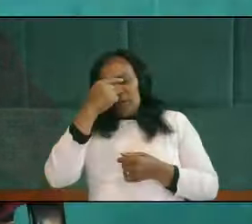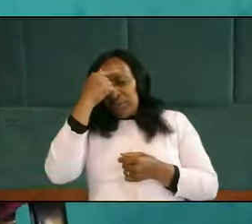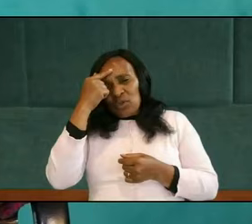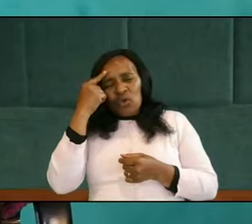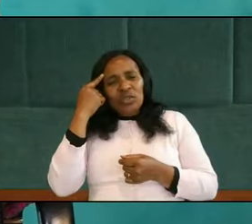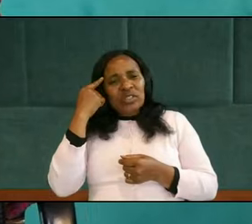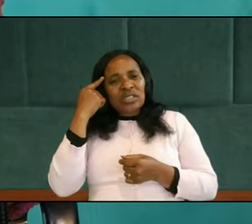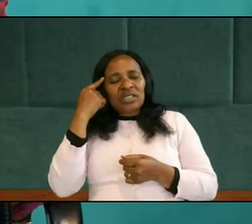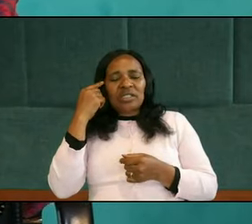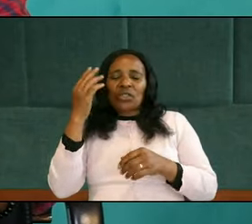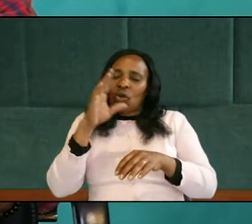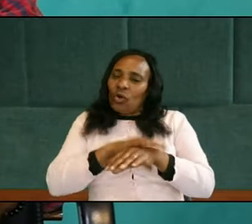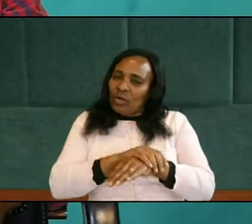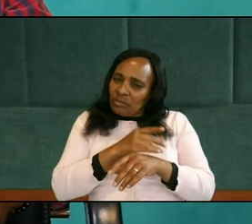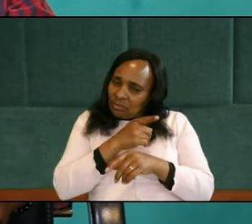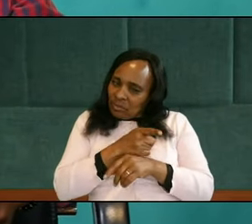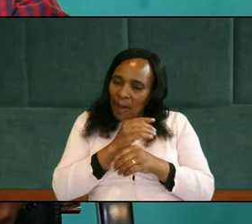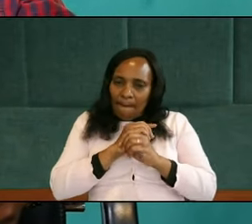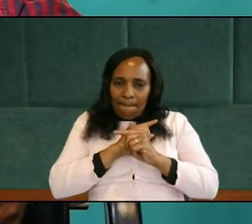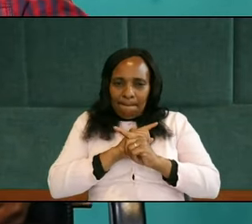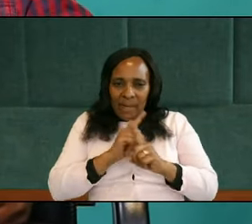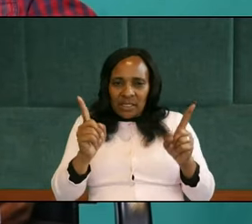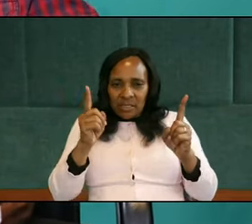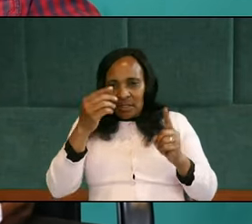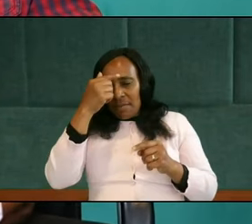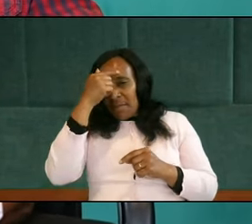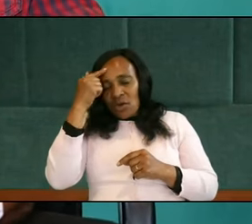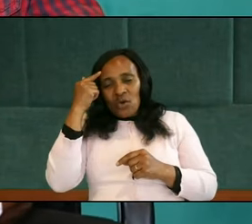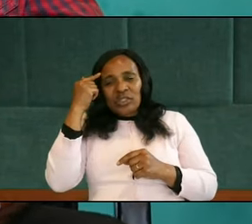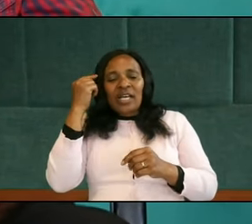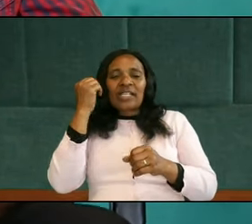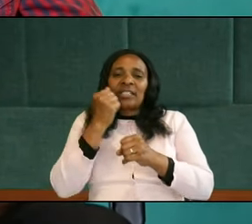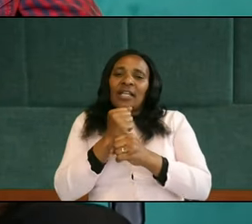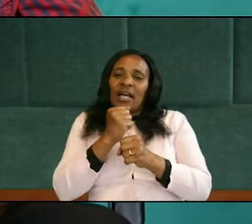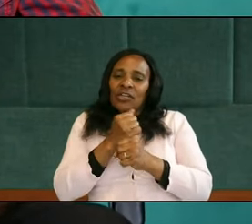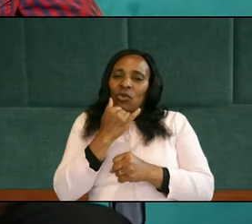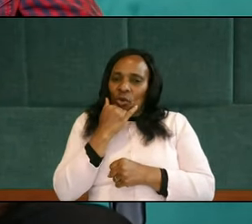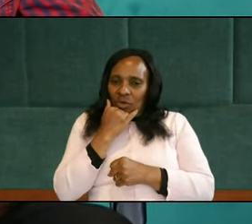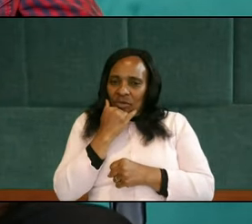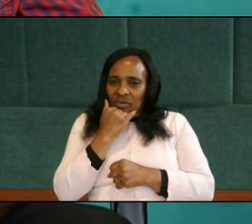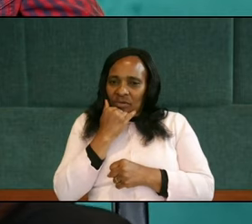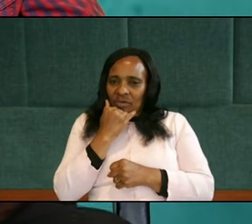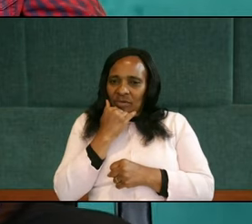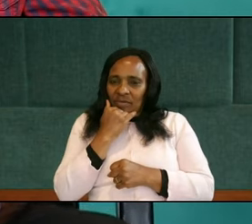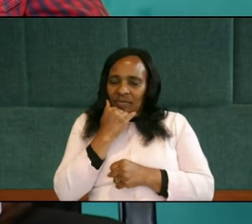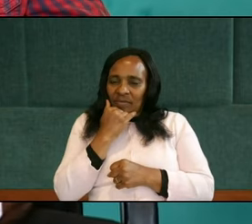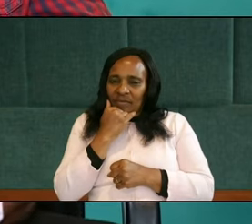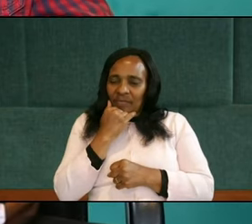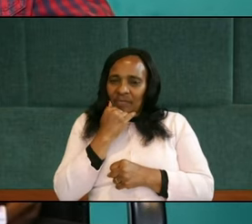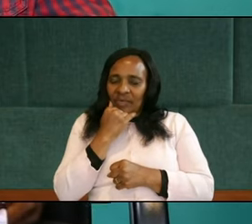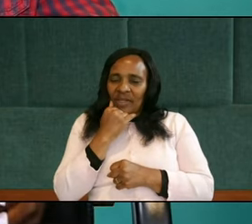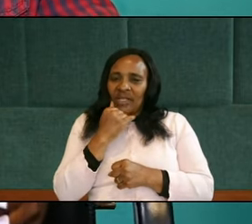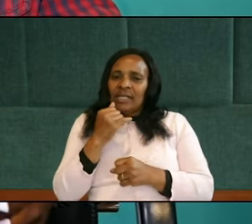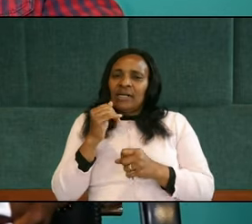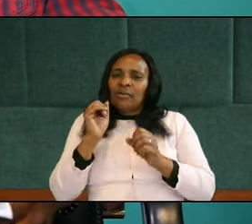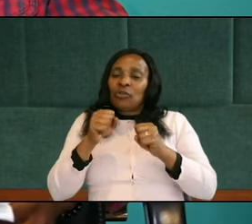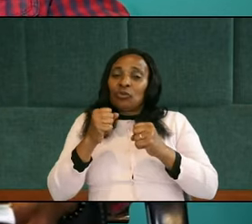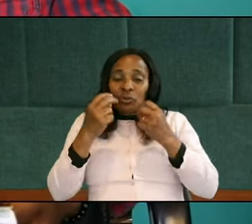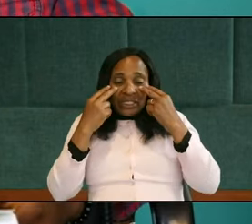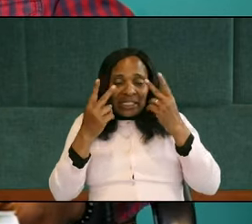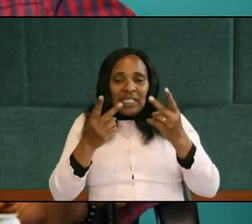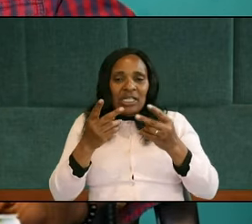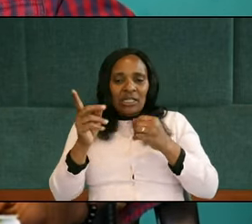caught on the spot, but because he had done wrong, and he had seen his